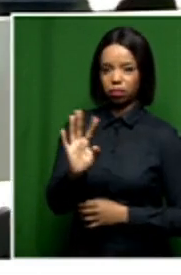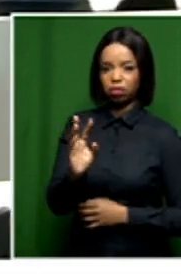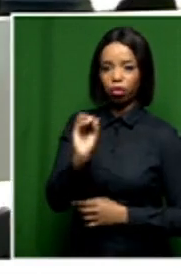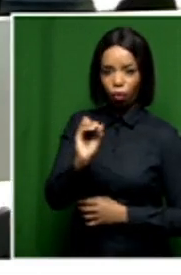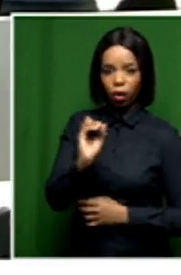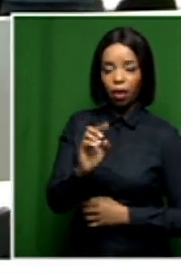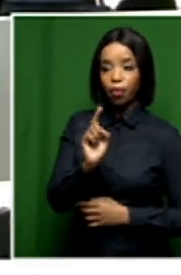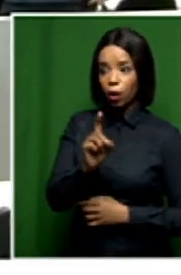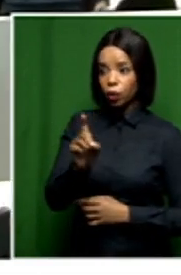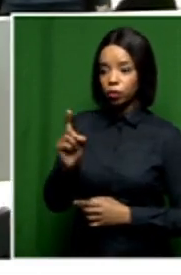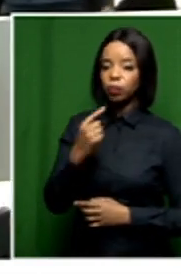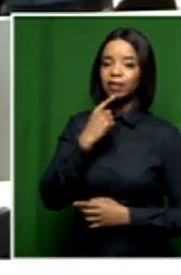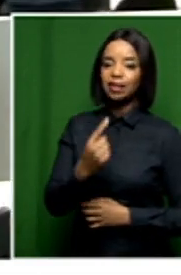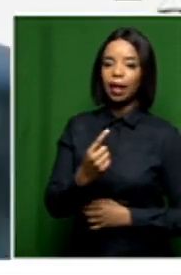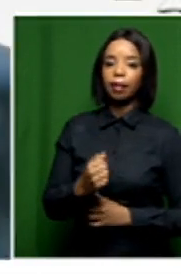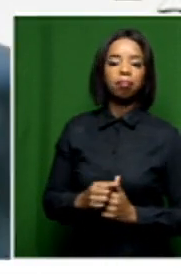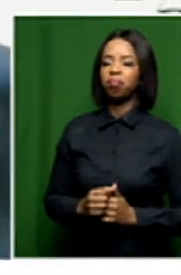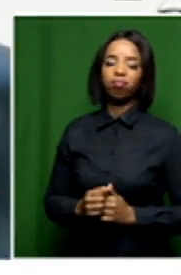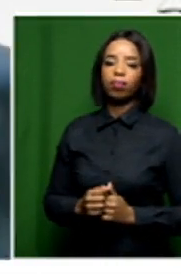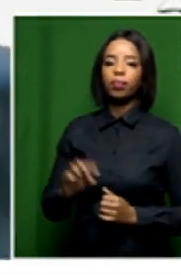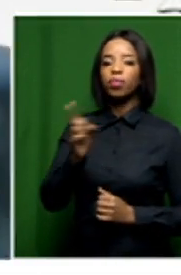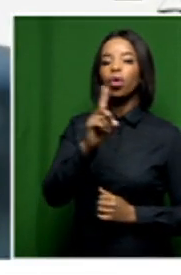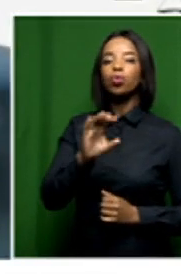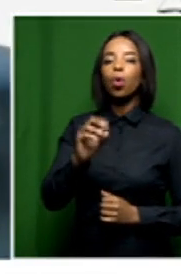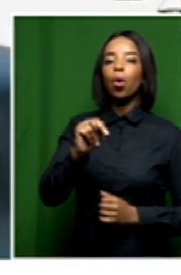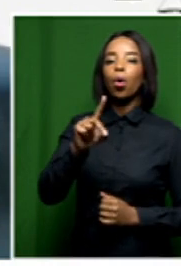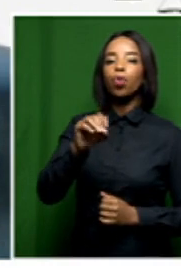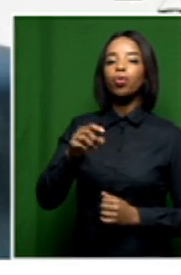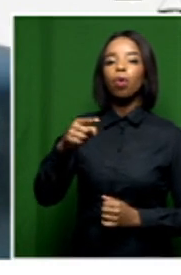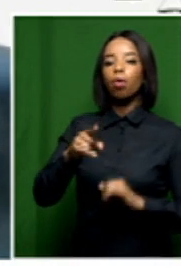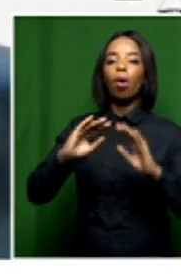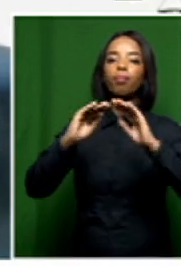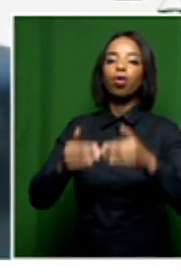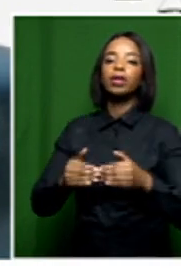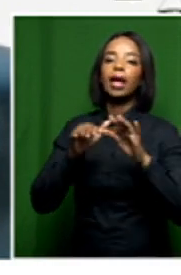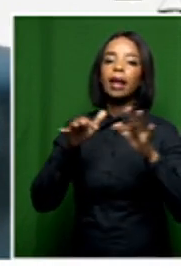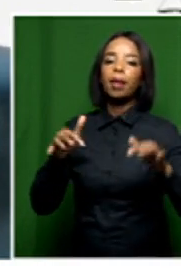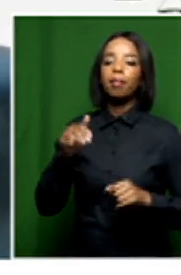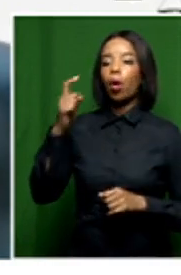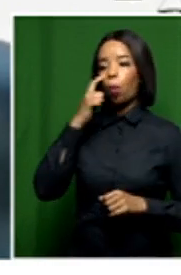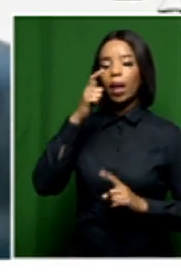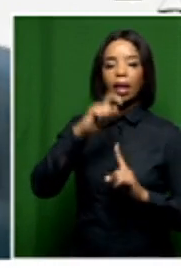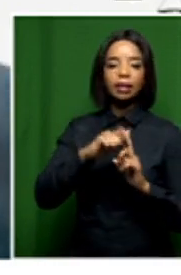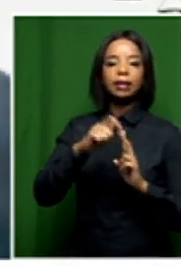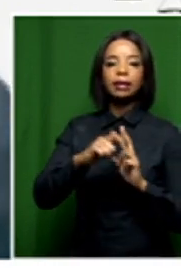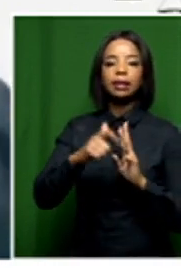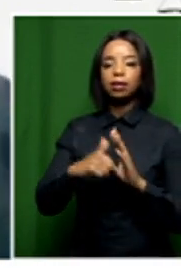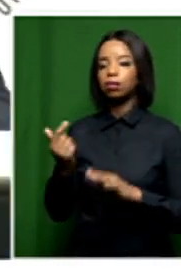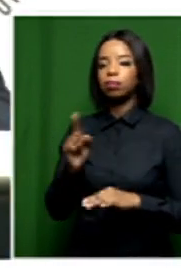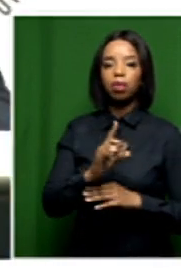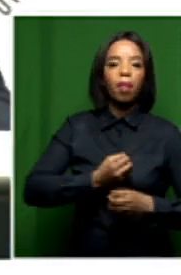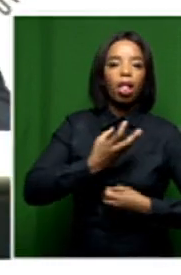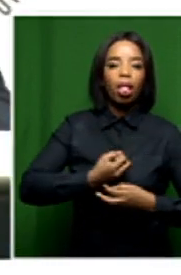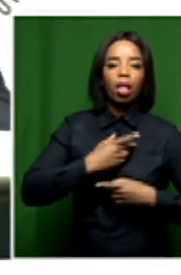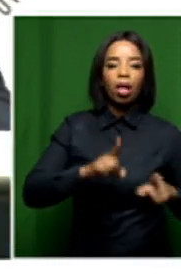those who would say that Zondo is protecting the witnesses who testified against Fraser, while there are the